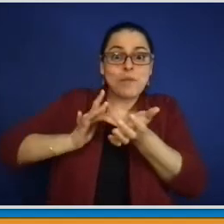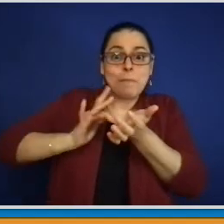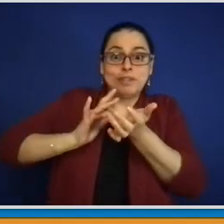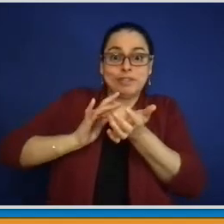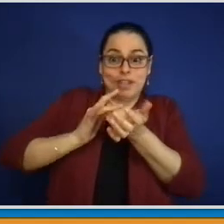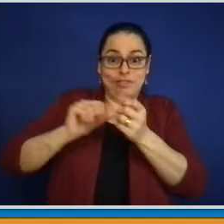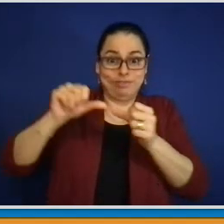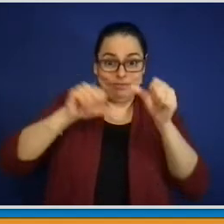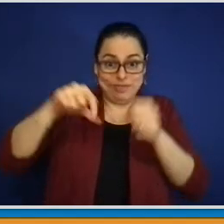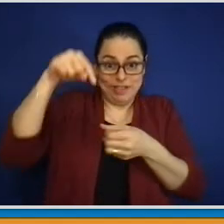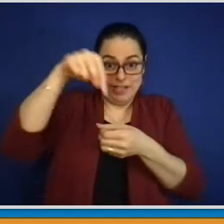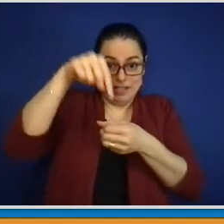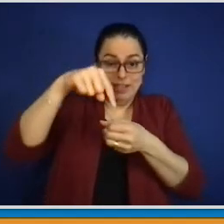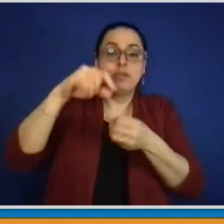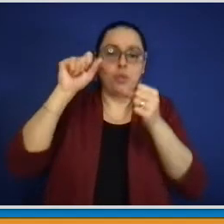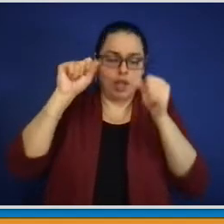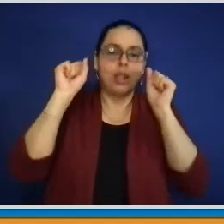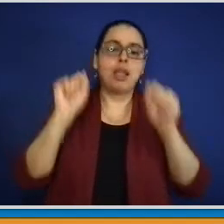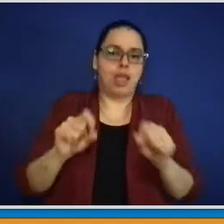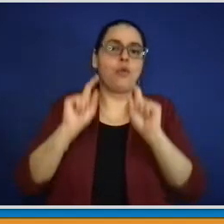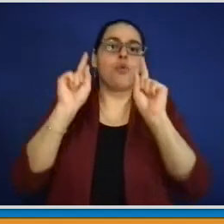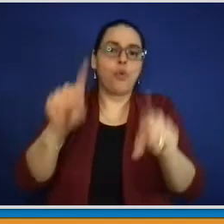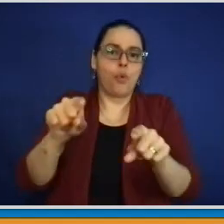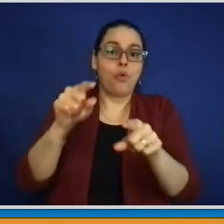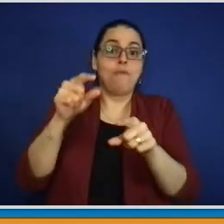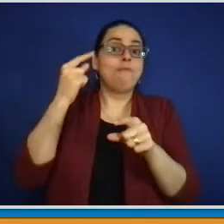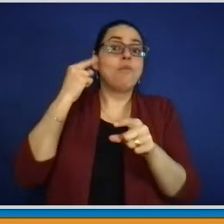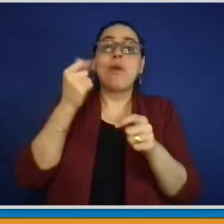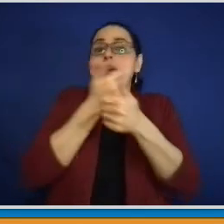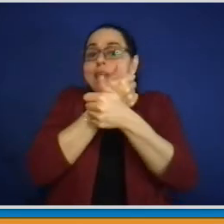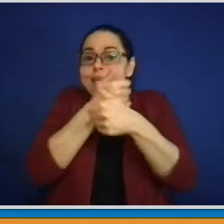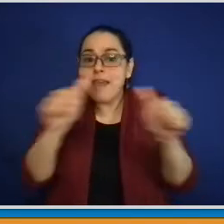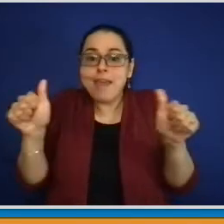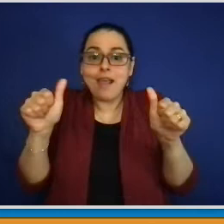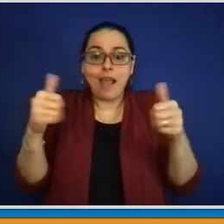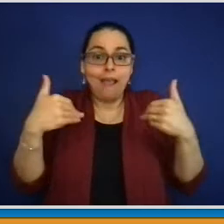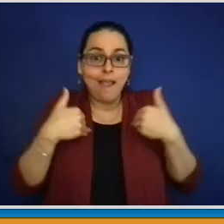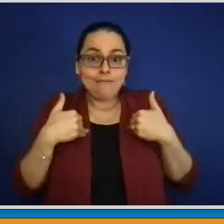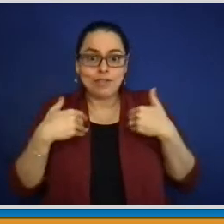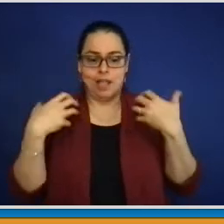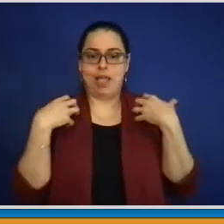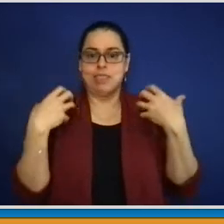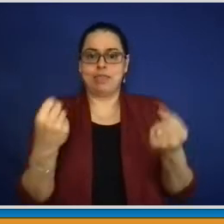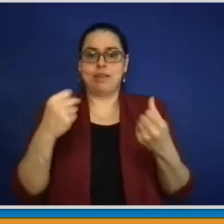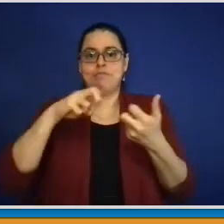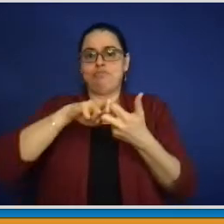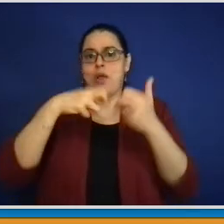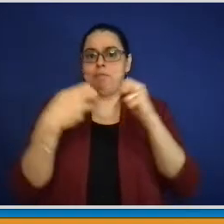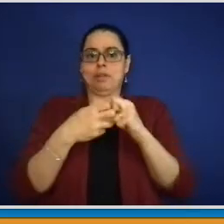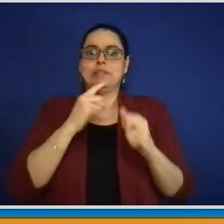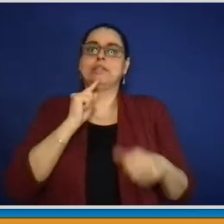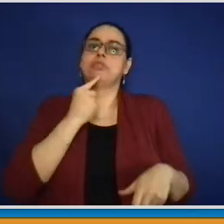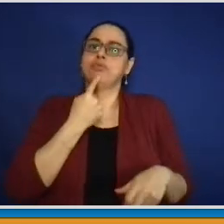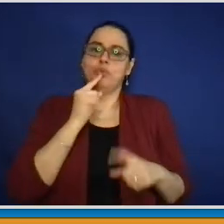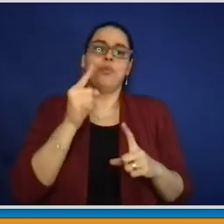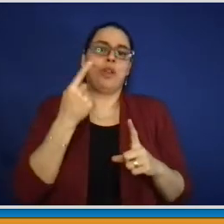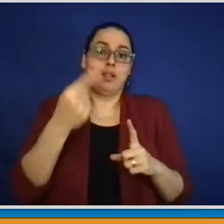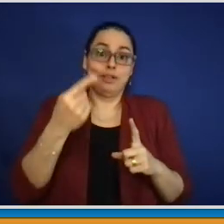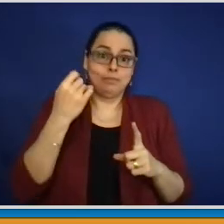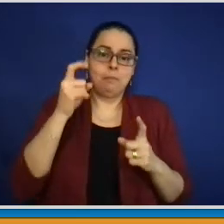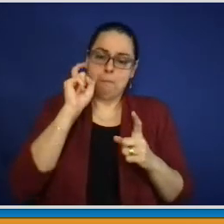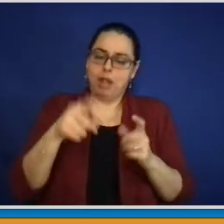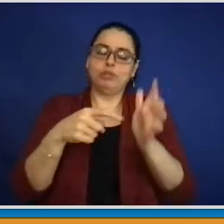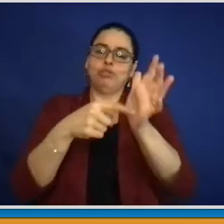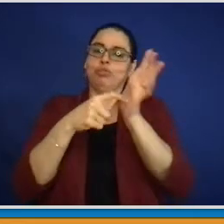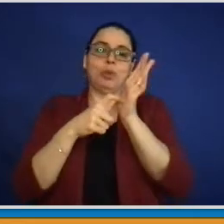underlying issue. And I've just mentioned the categories: doctor's letter, medical information, which shows that you have a comorbidity, or a signed